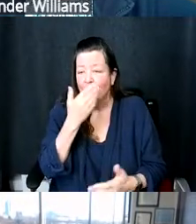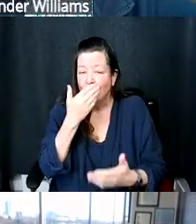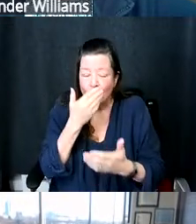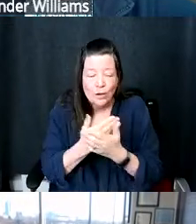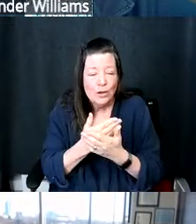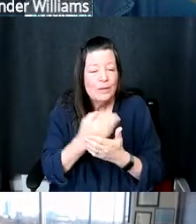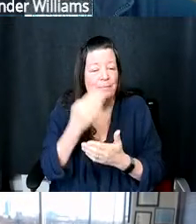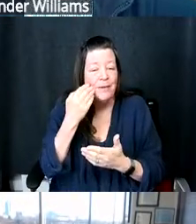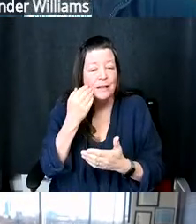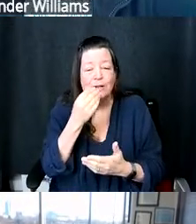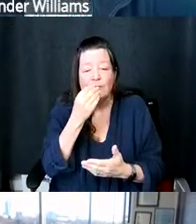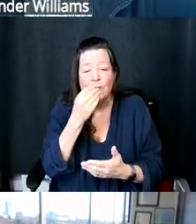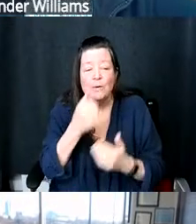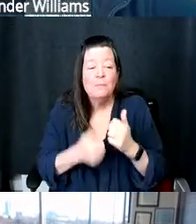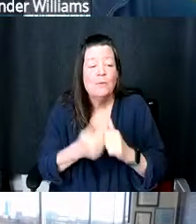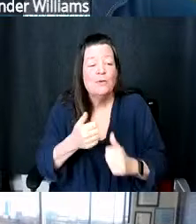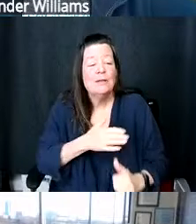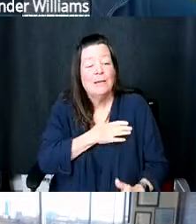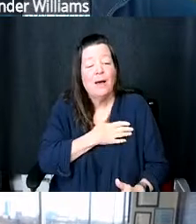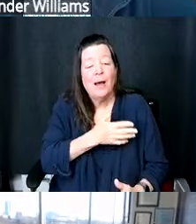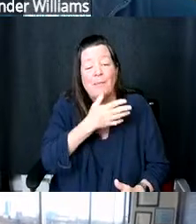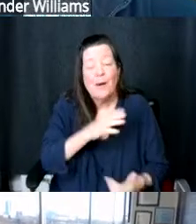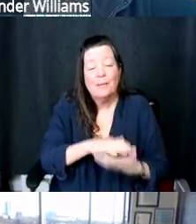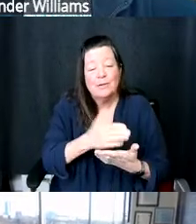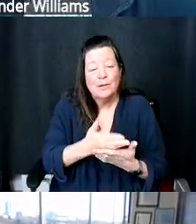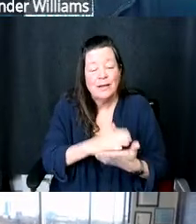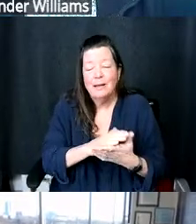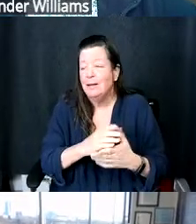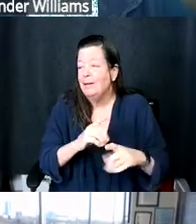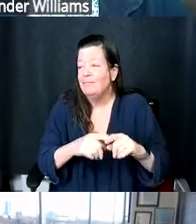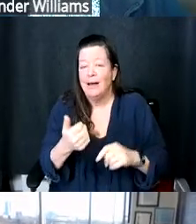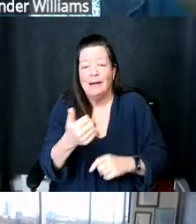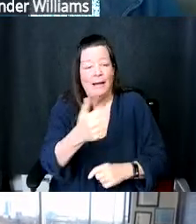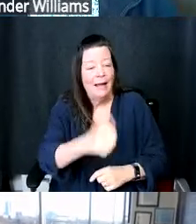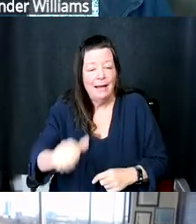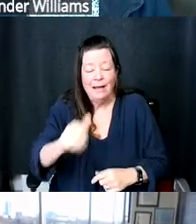mom's cooking, but also just any good taco shop.